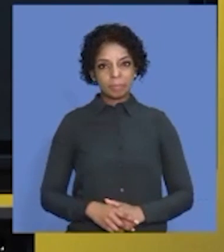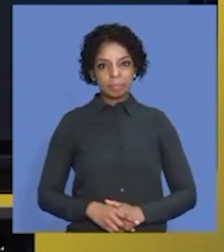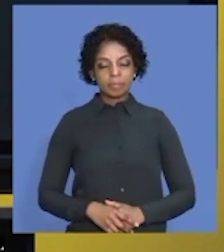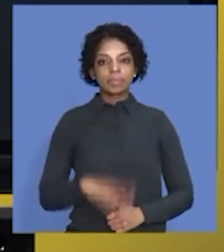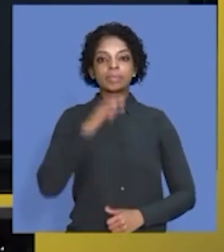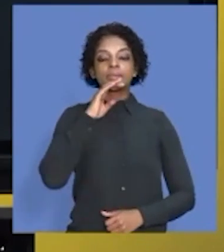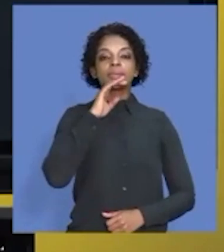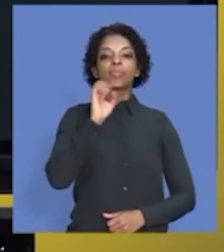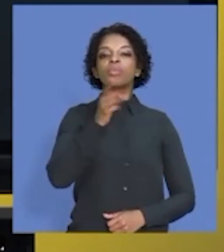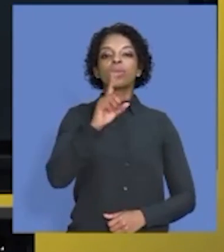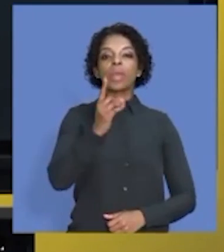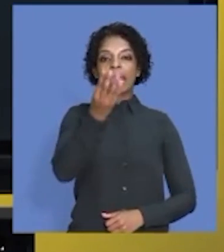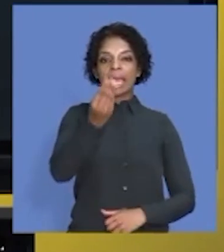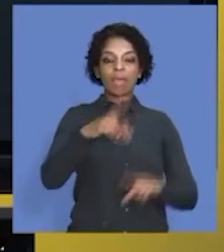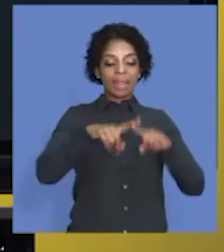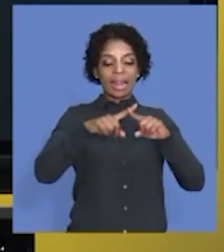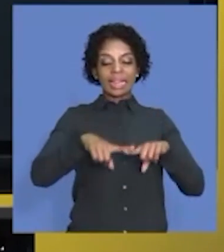of